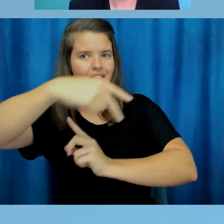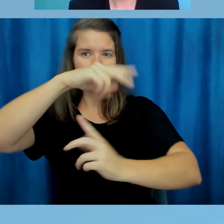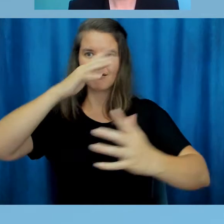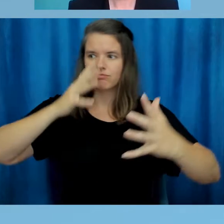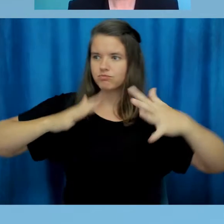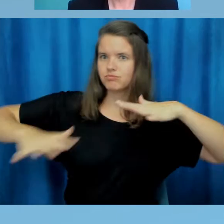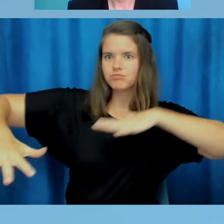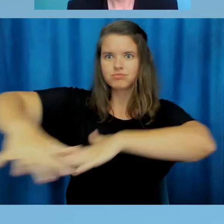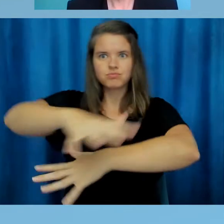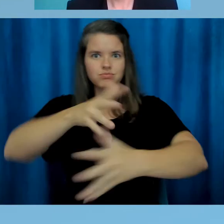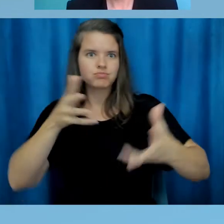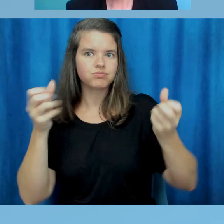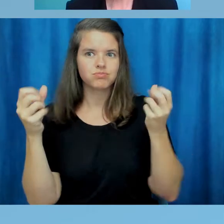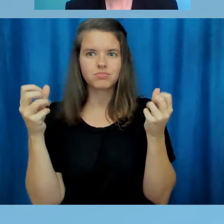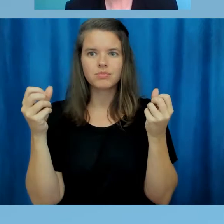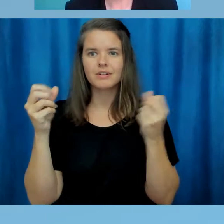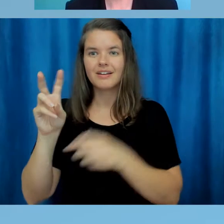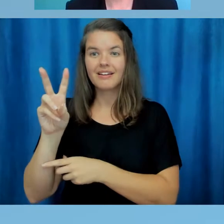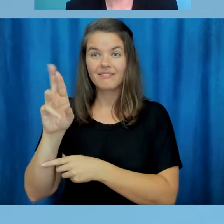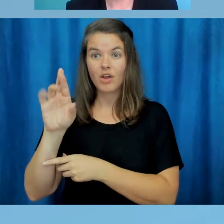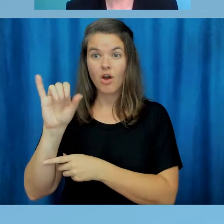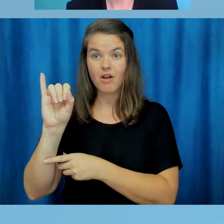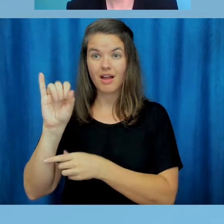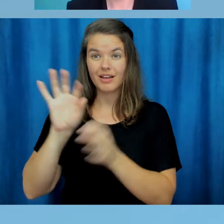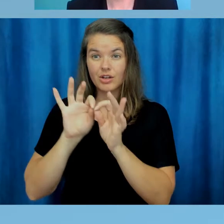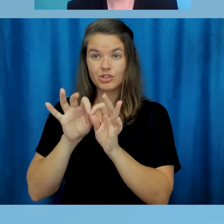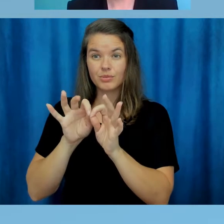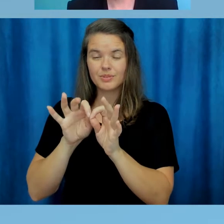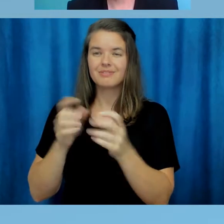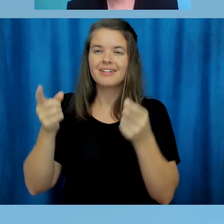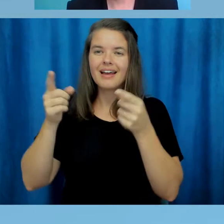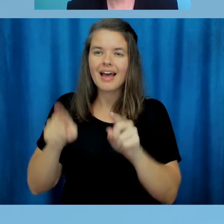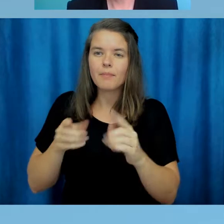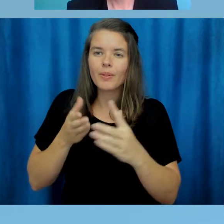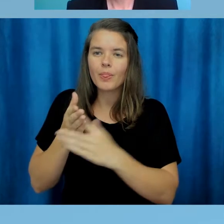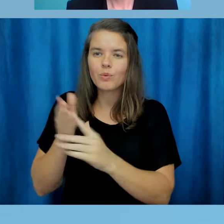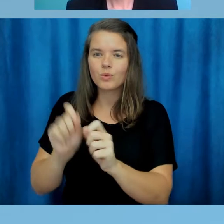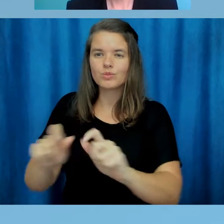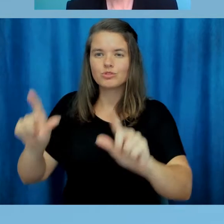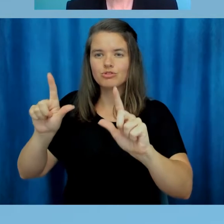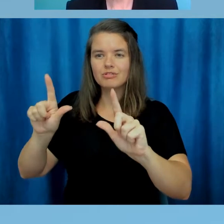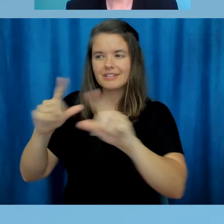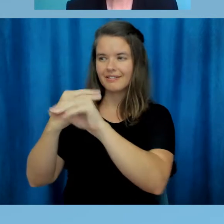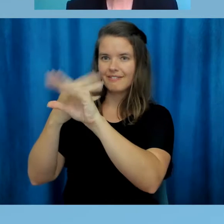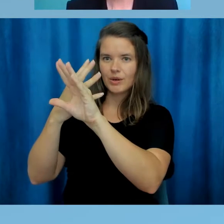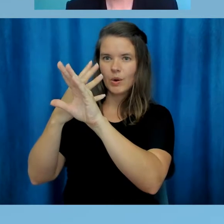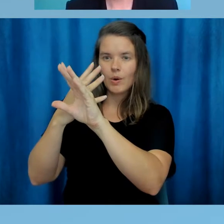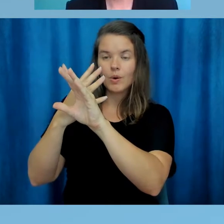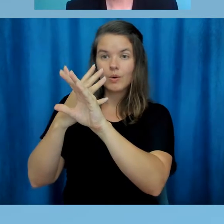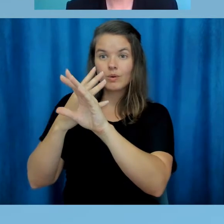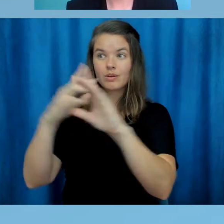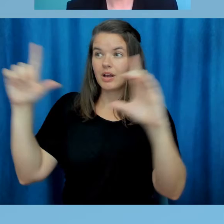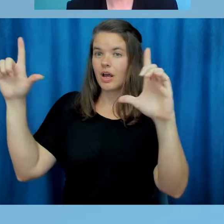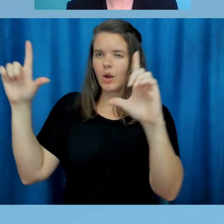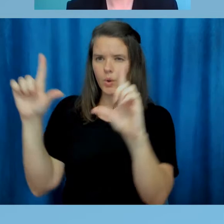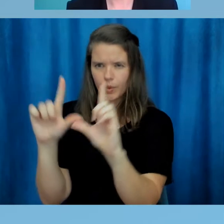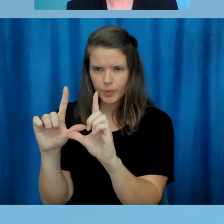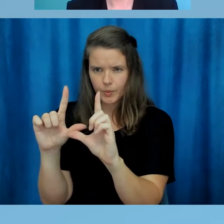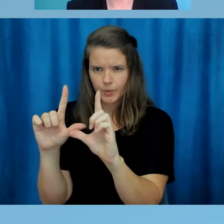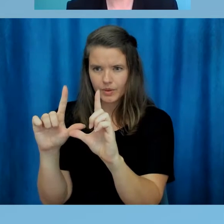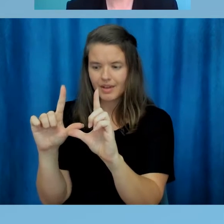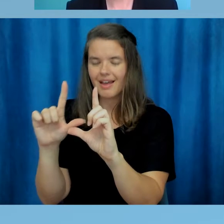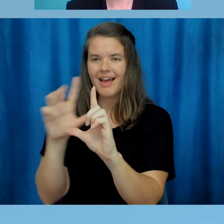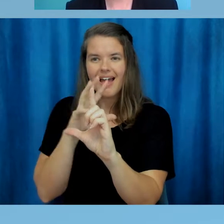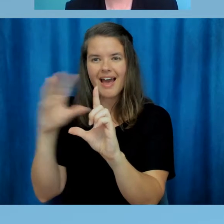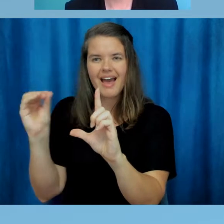languages. VRI interpretation happens through video. It is much smaller, and it